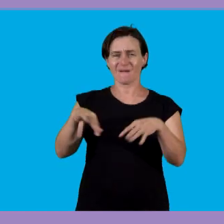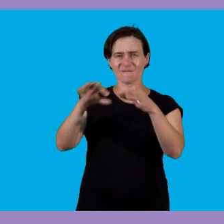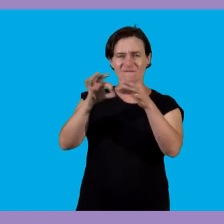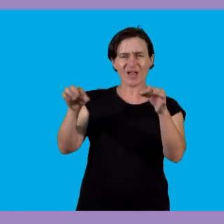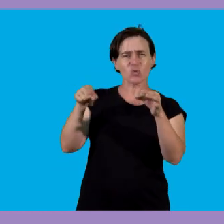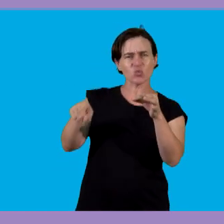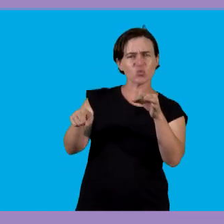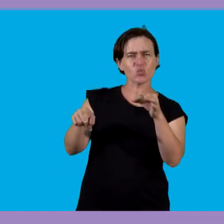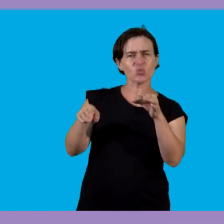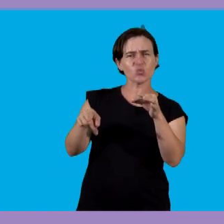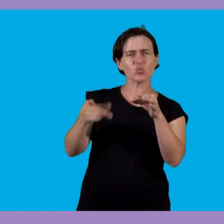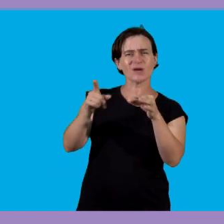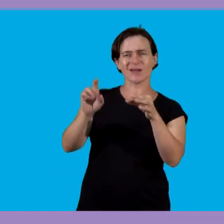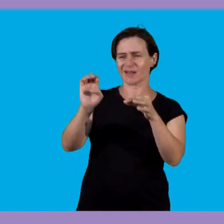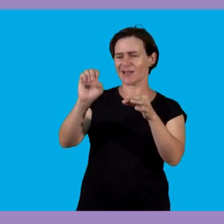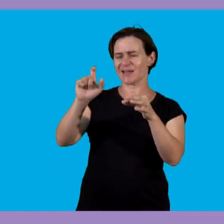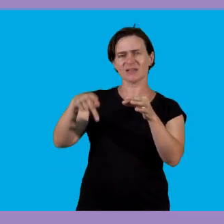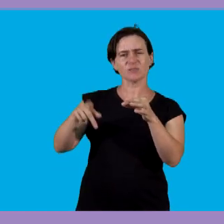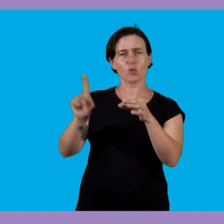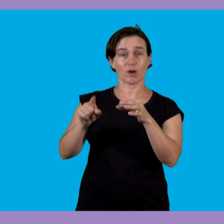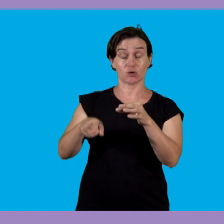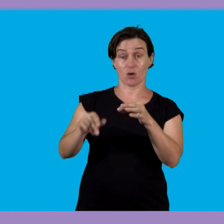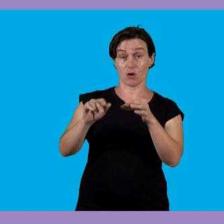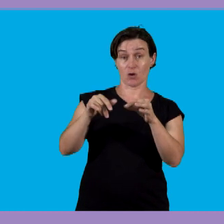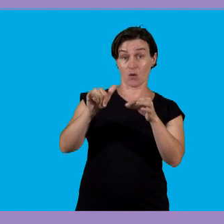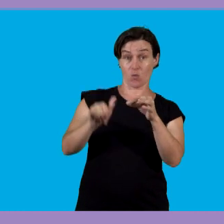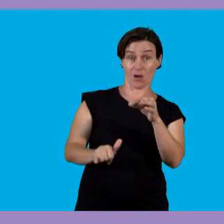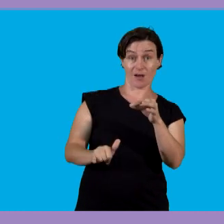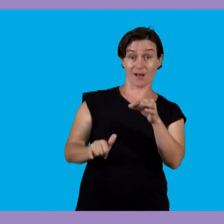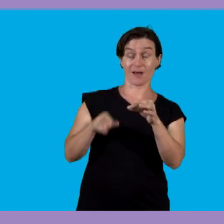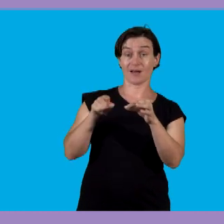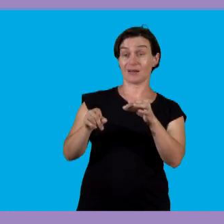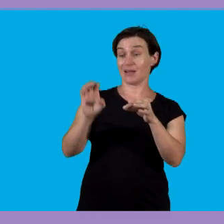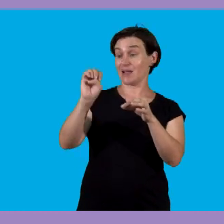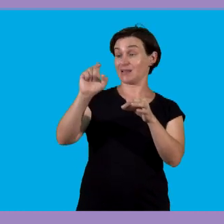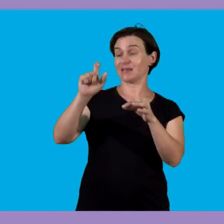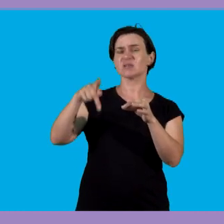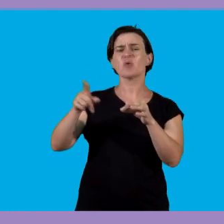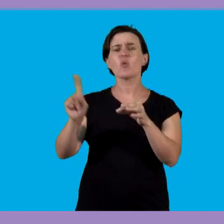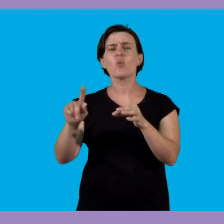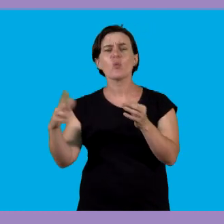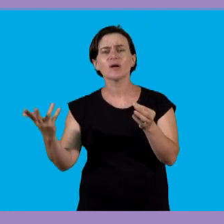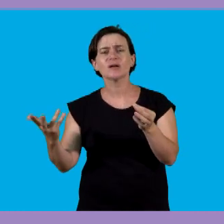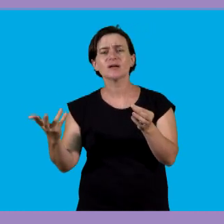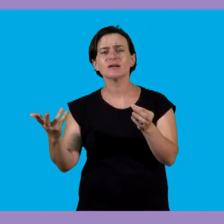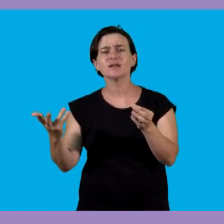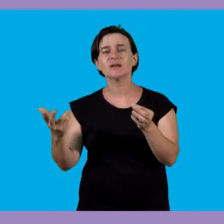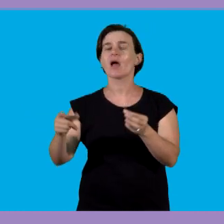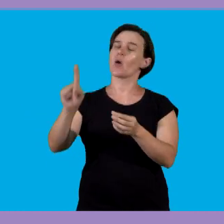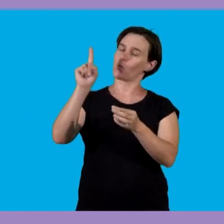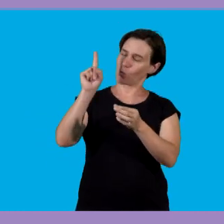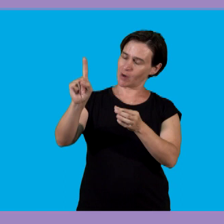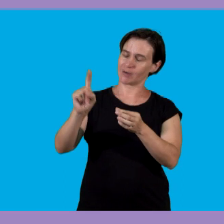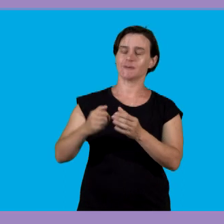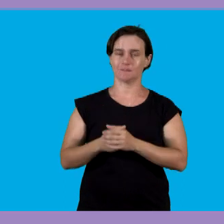of the exponent for that variable? So as we can see, the variable there is the y, and yes, the exponent there is